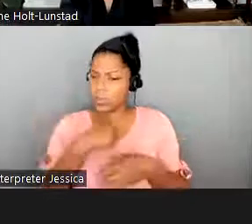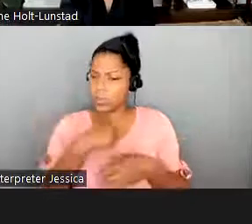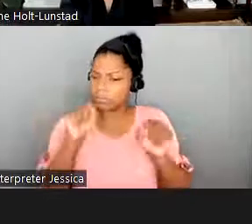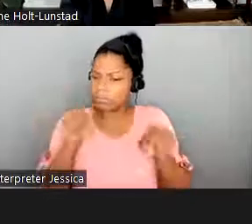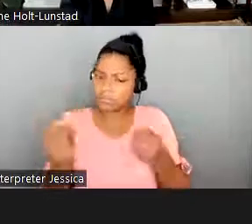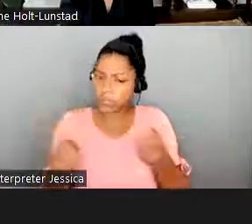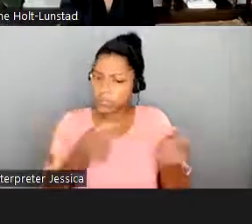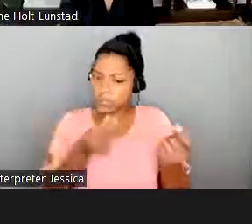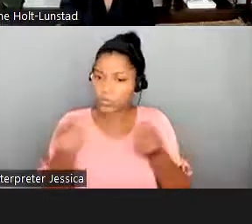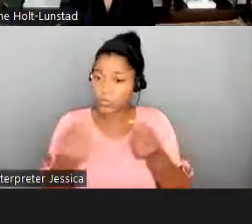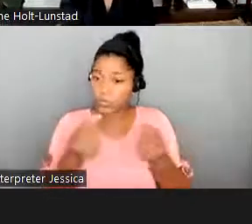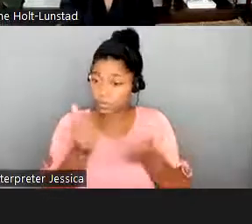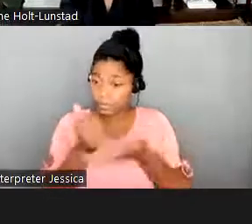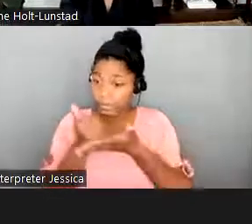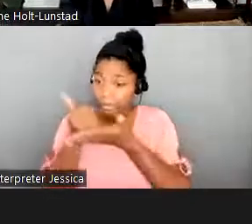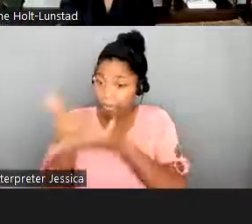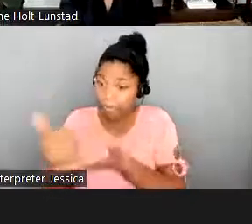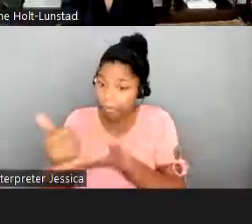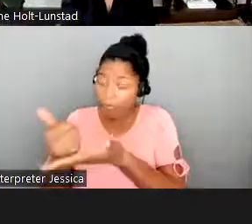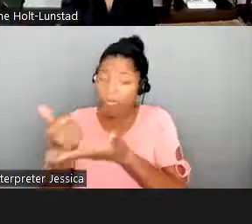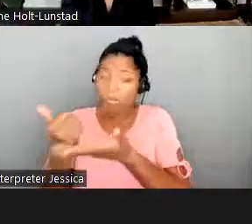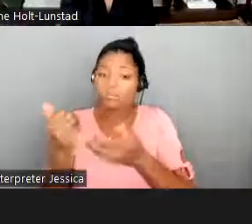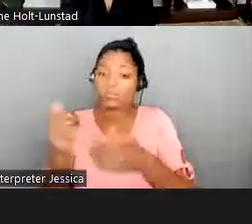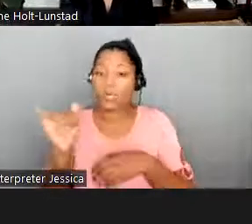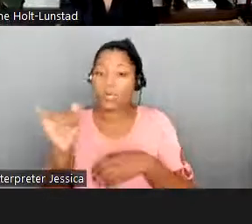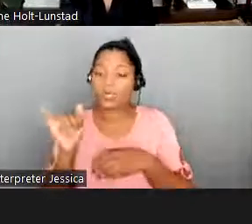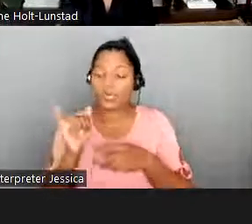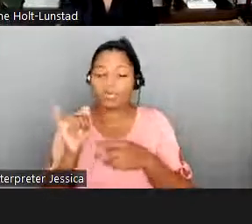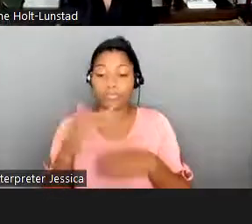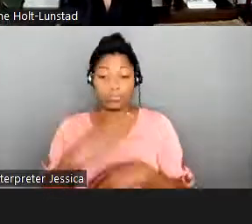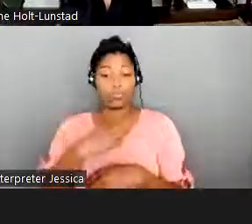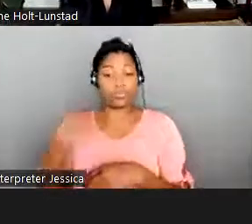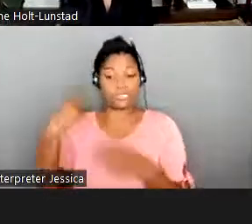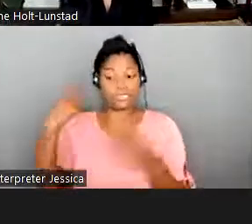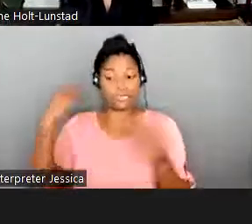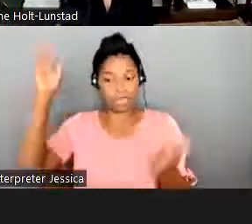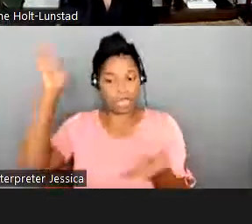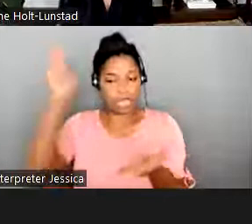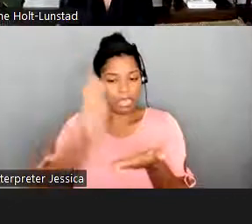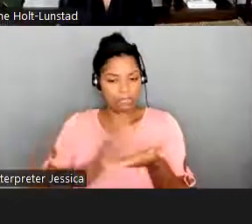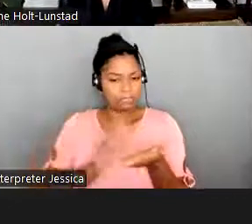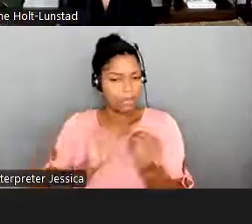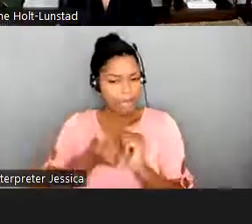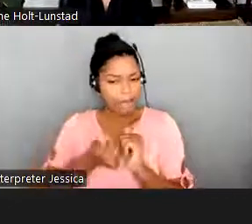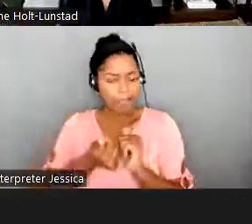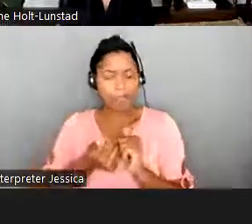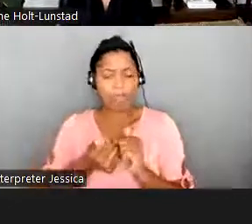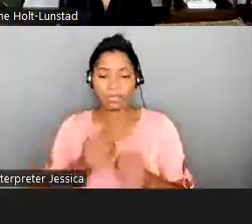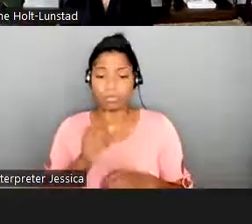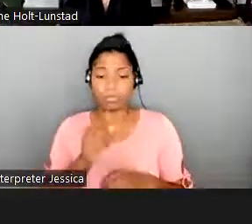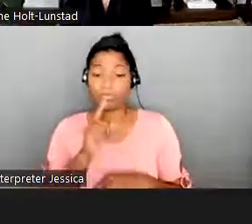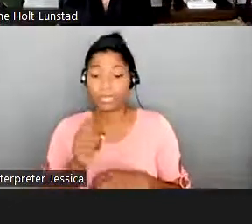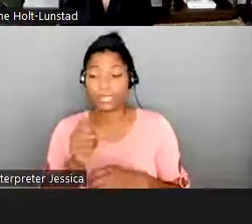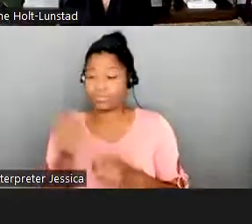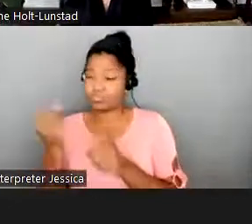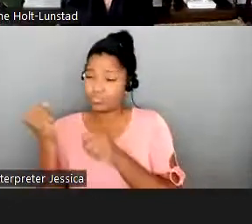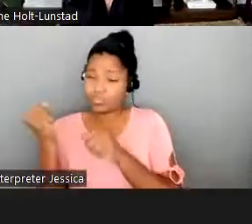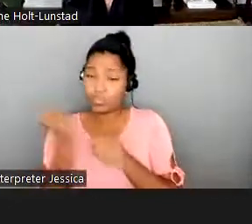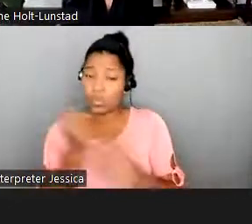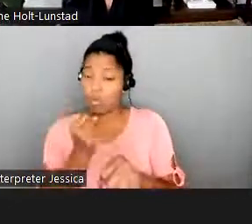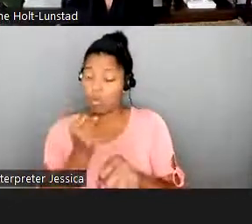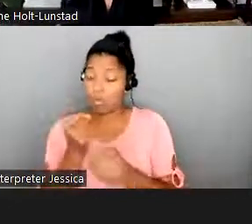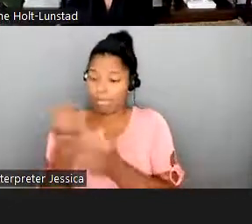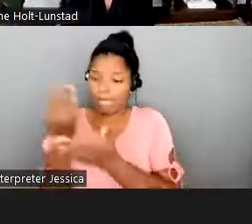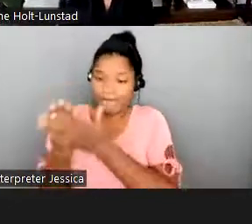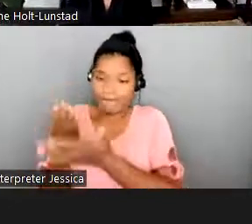to potentially mitigate these risks. And despite strong evidence of the protective